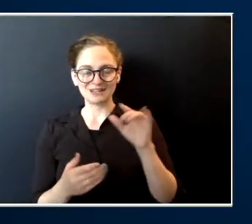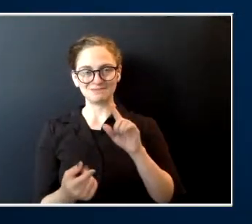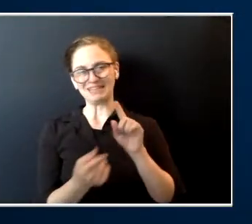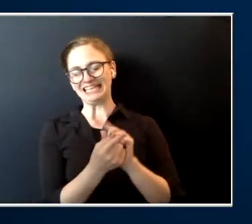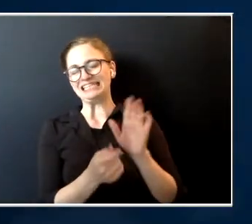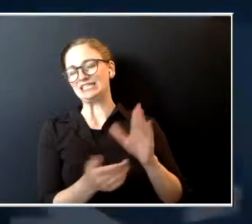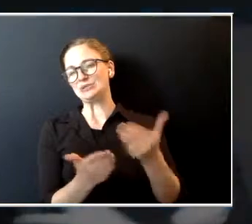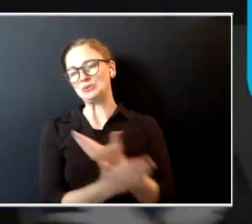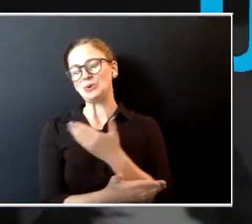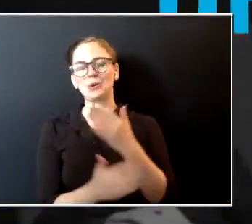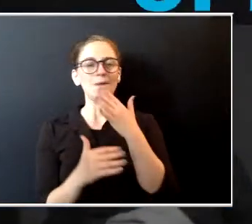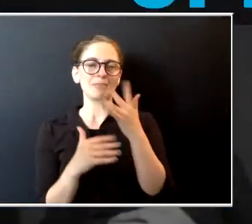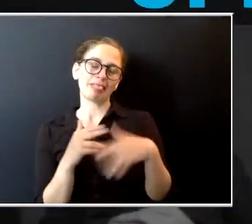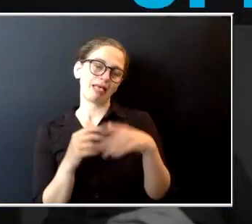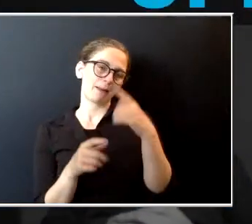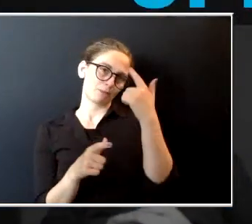8.